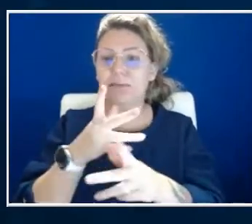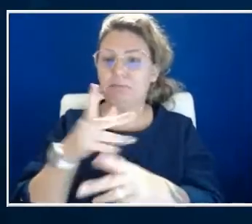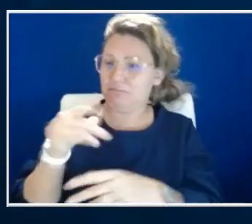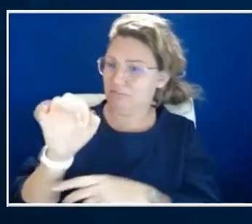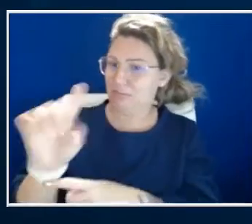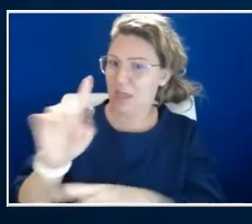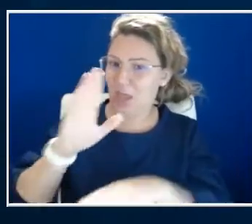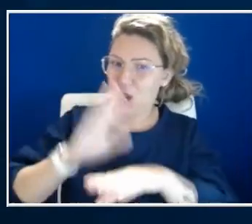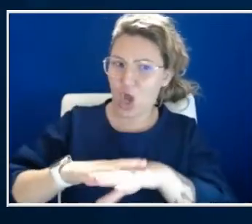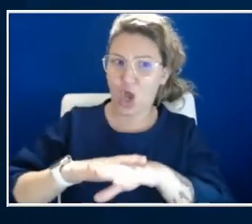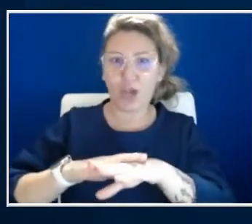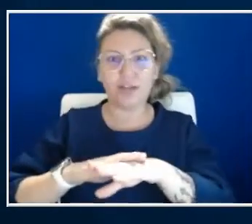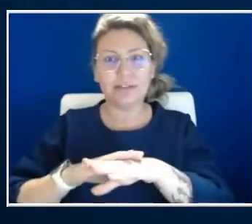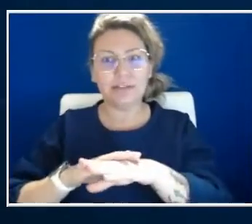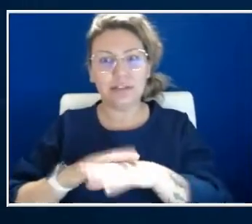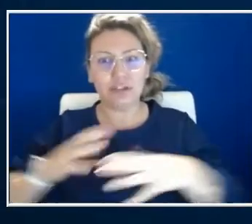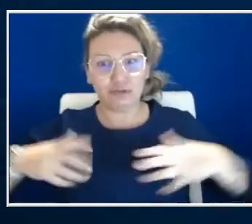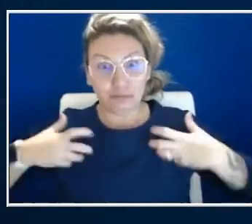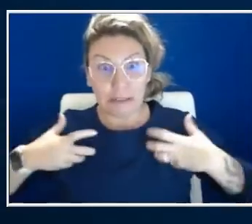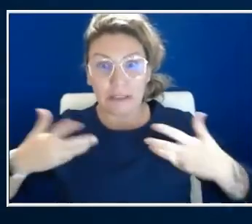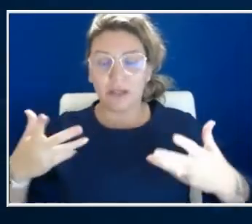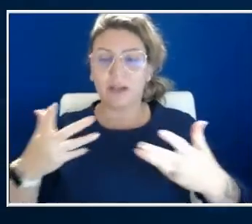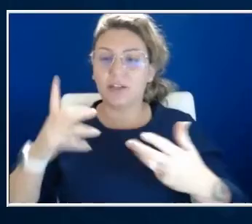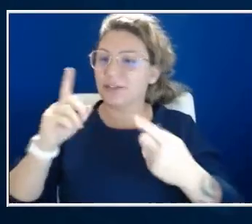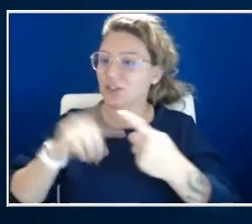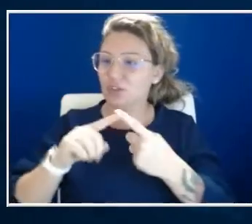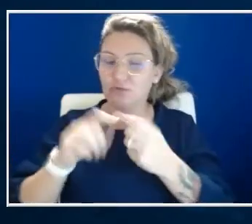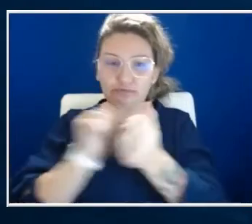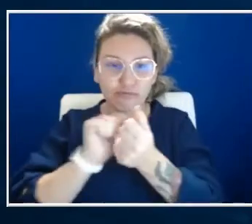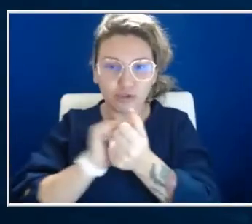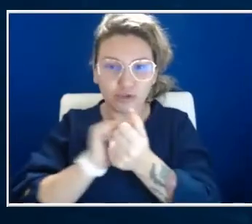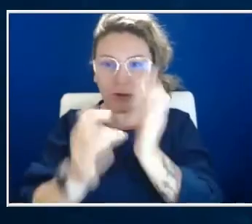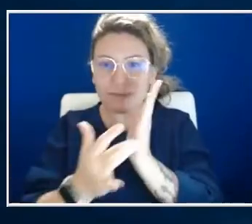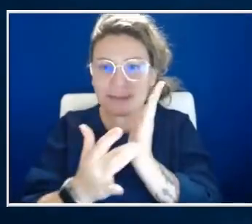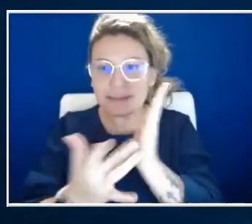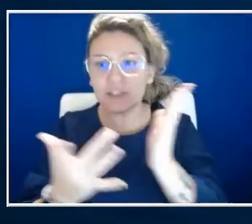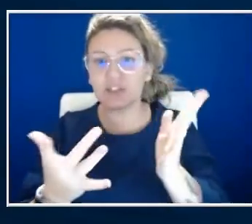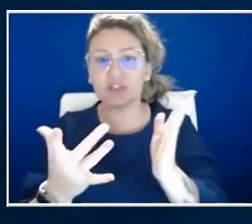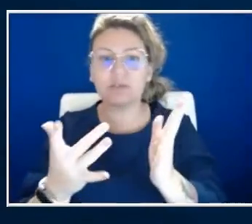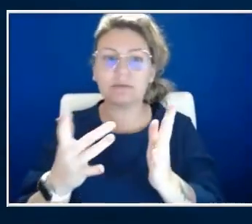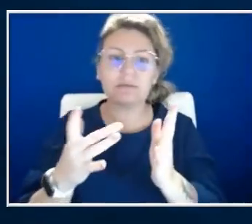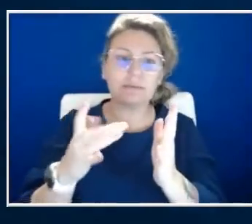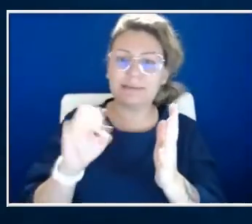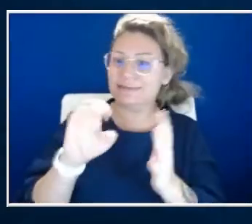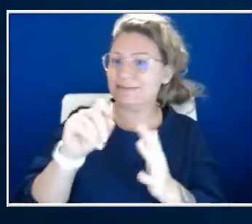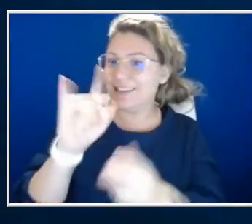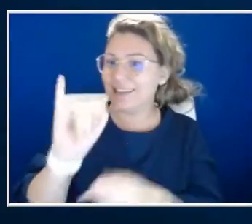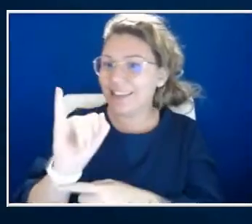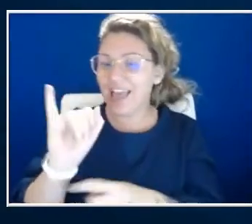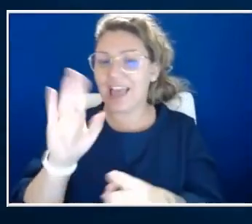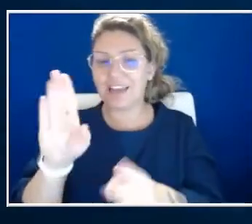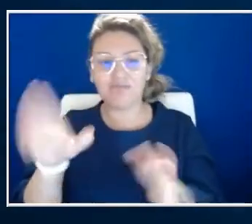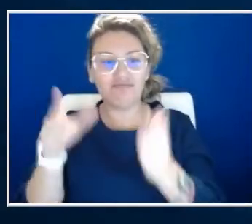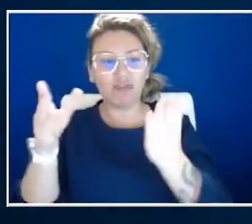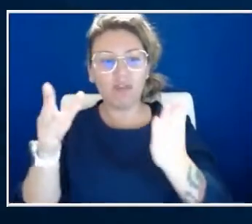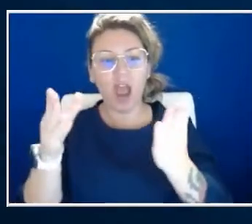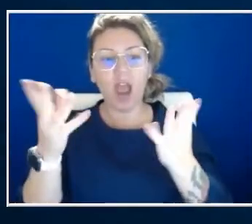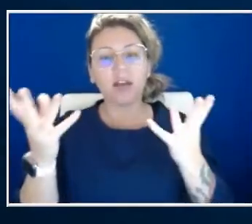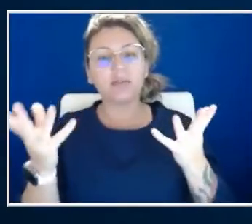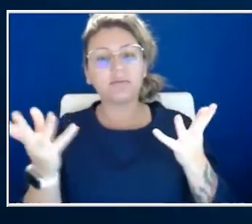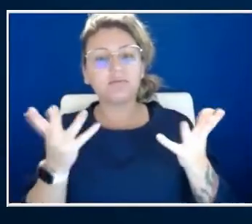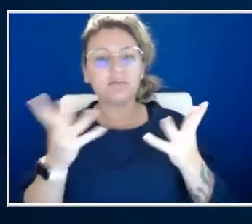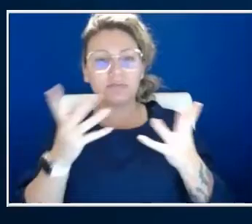challenge, to our scrub tech Eli Bozarth, who, you know, was providing some